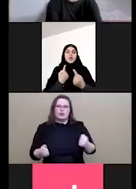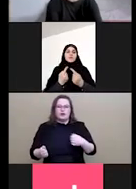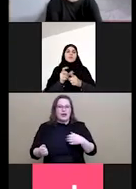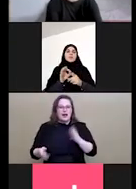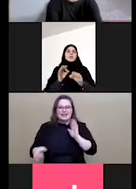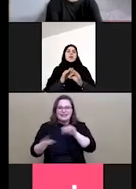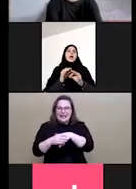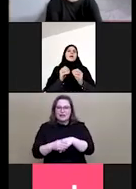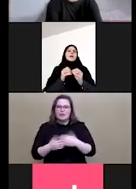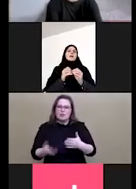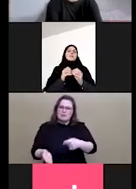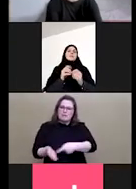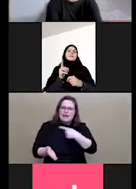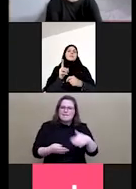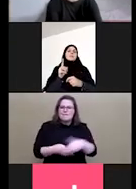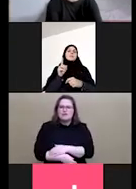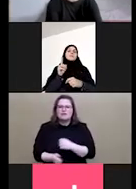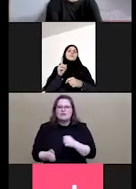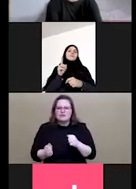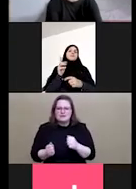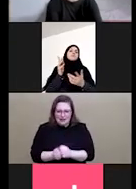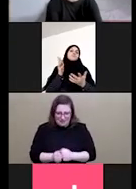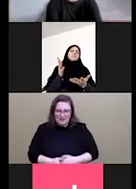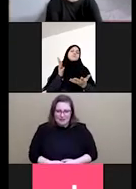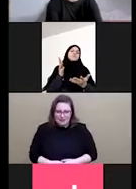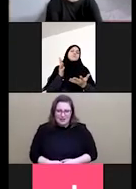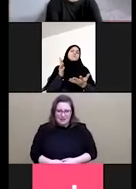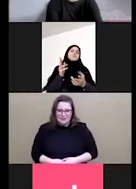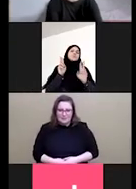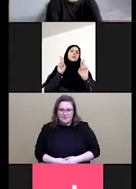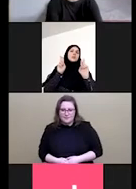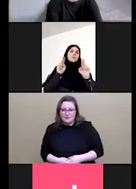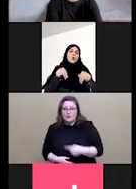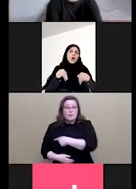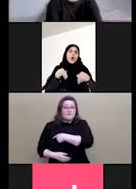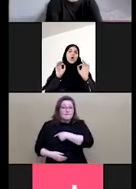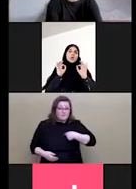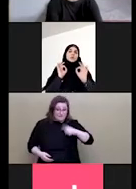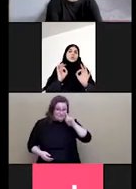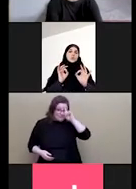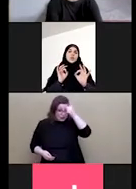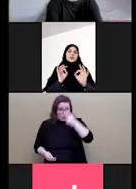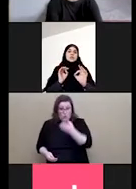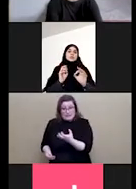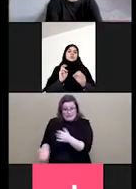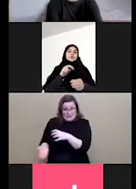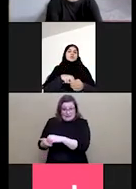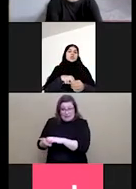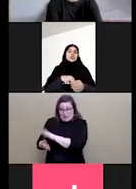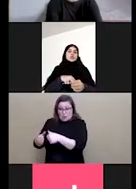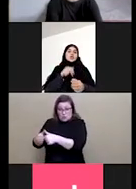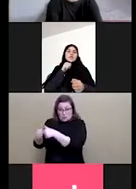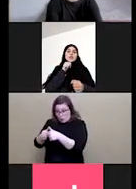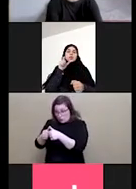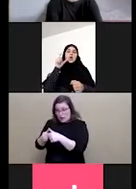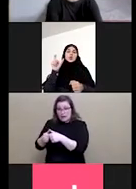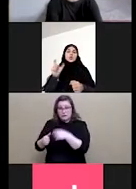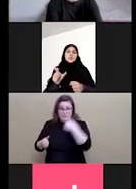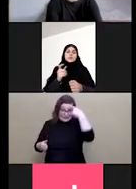with disabilities. So this, we understand the civil society organizations that have this approach,